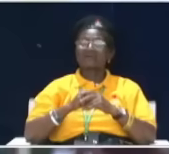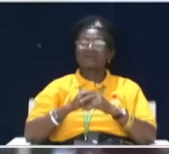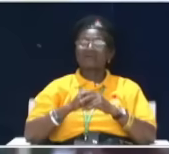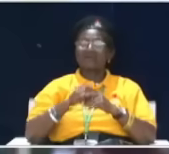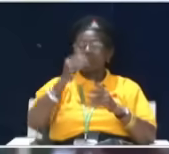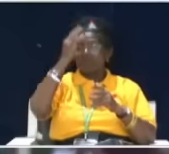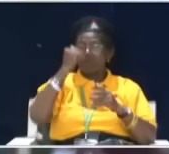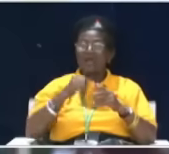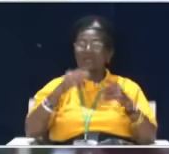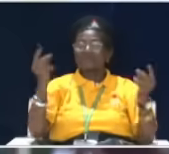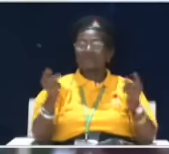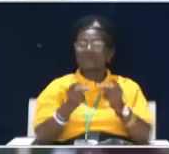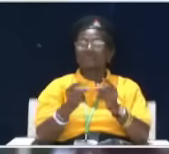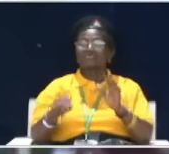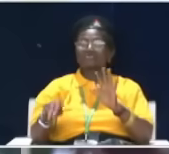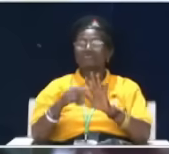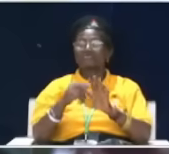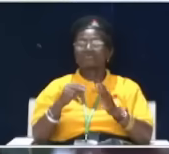Because position